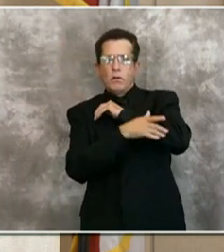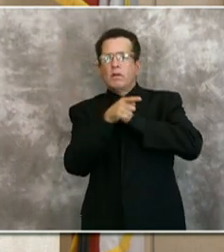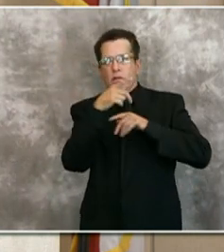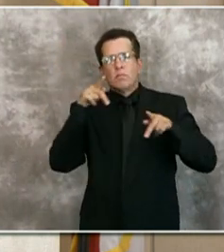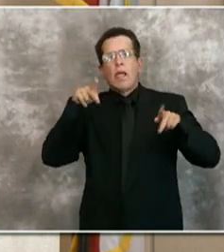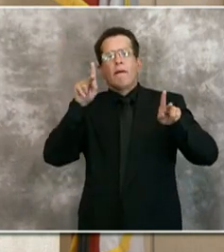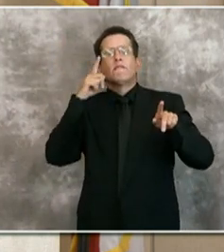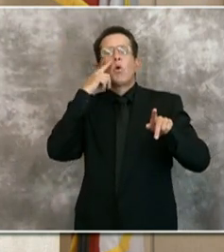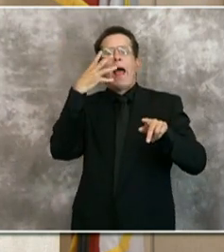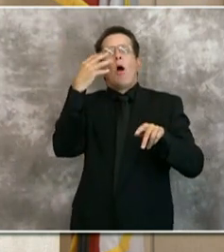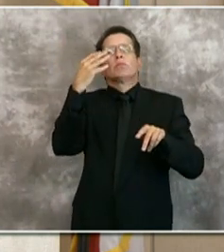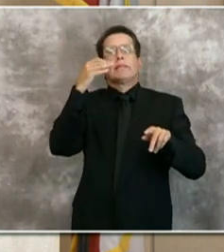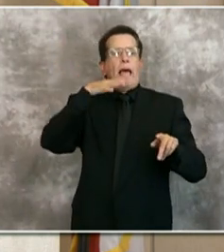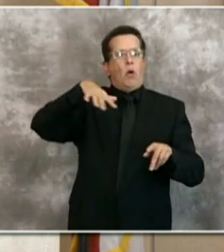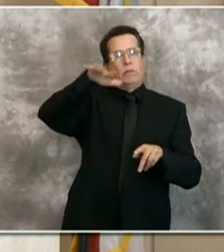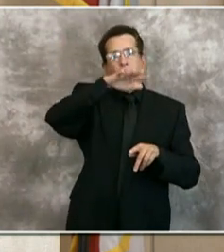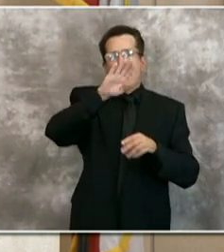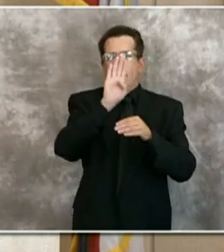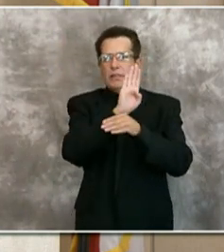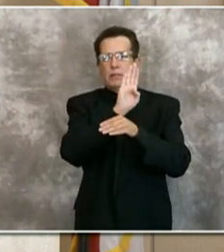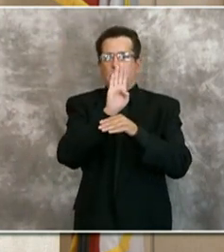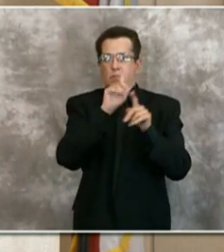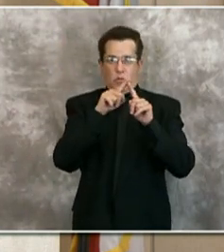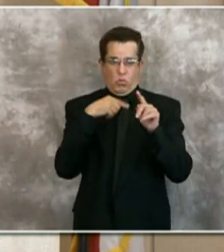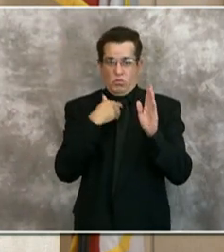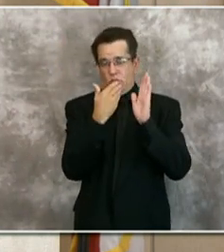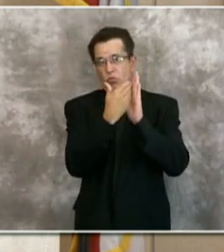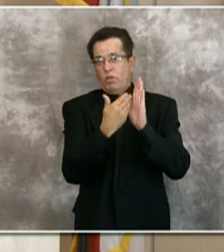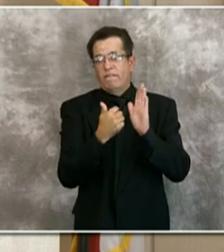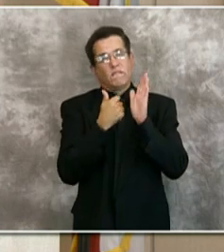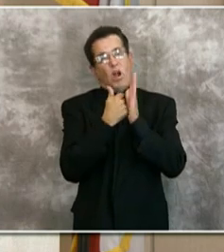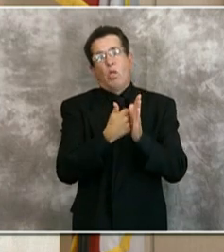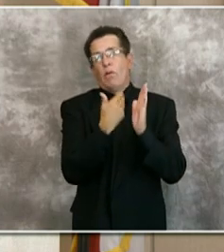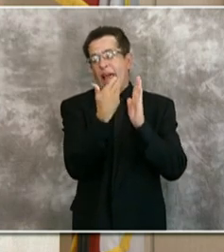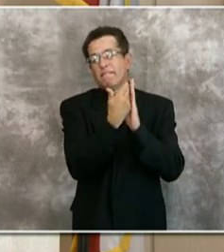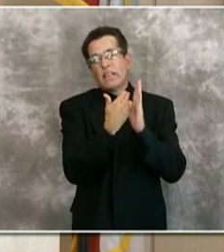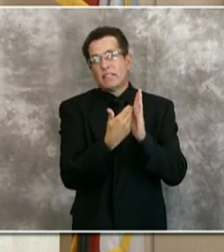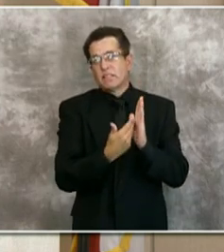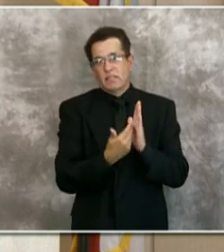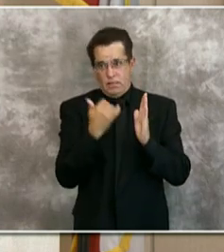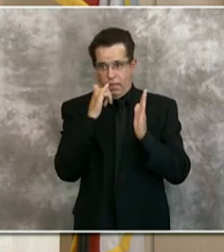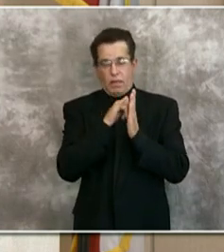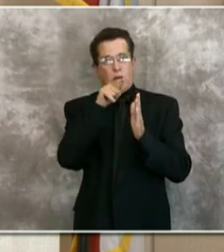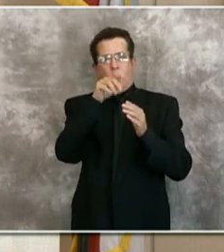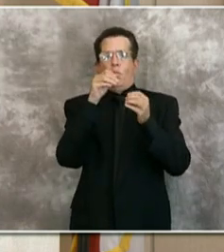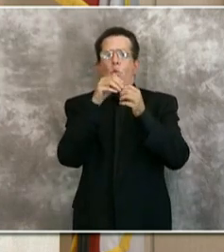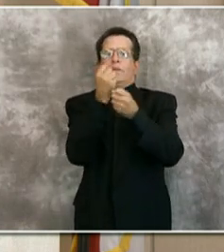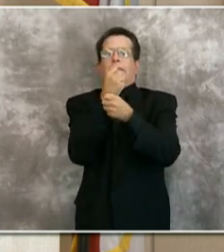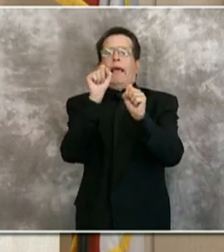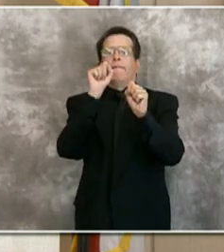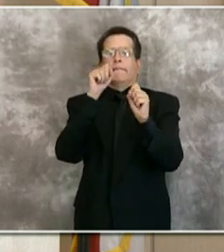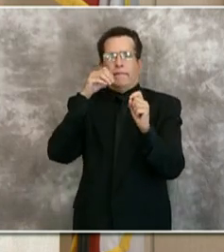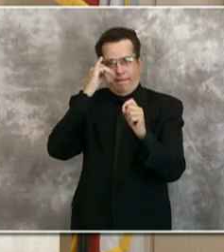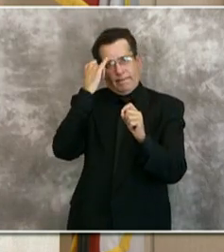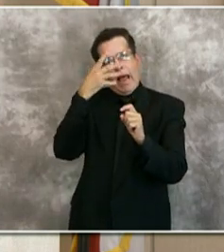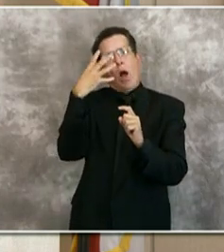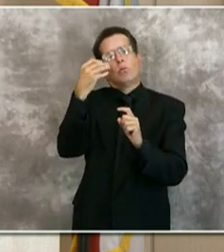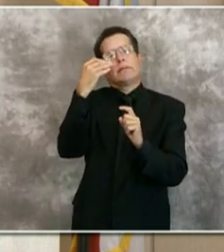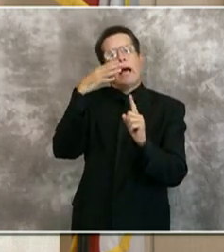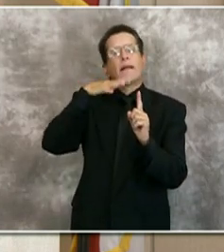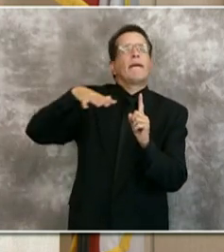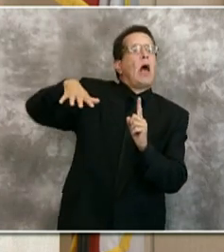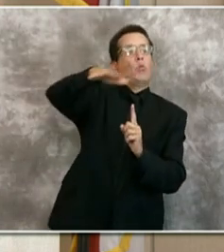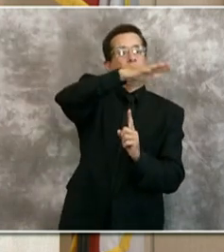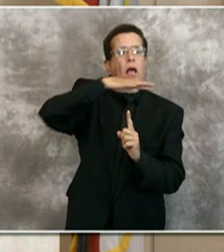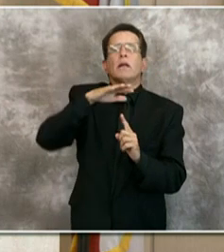outdoor operations, really are based in the evidence that we've seen in terms of the safer environment for outdoor type settings.